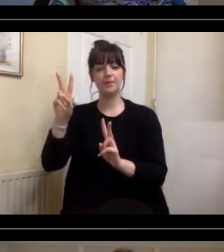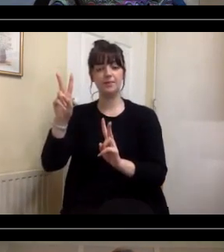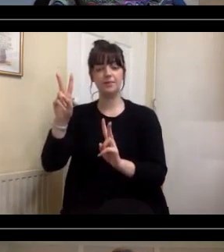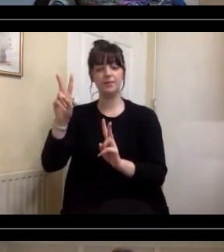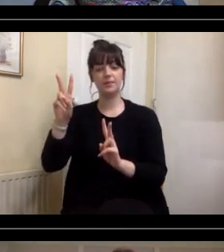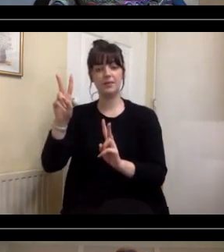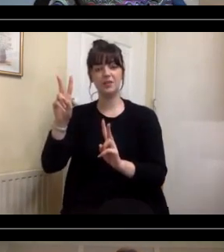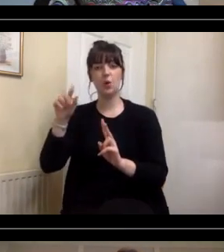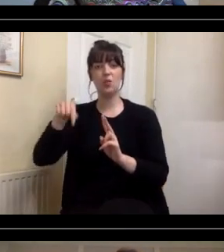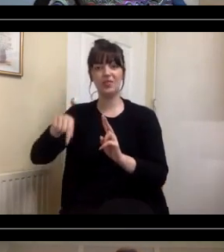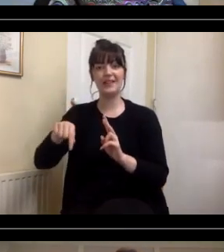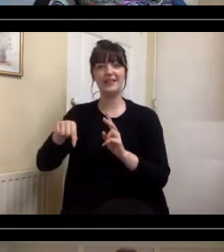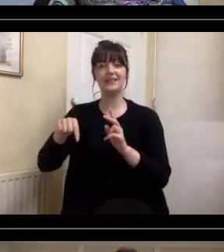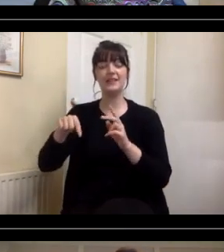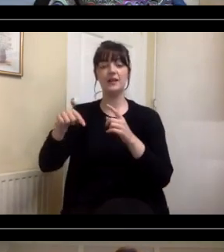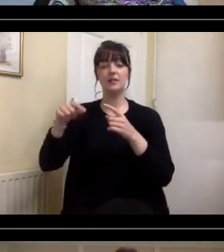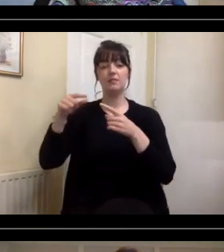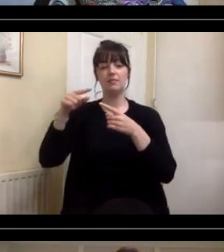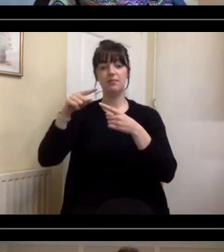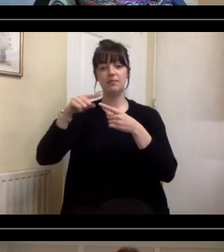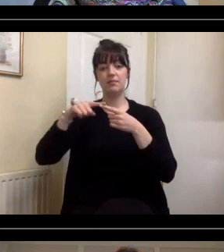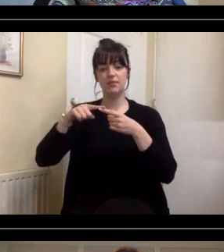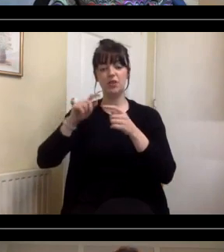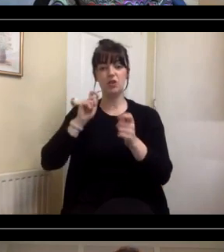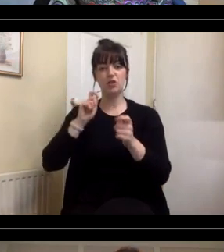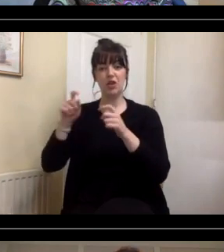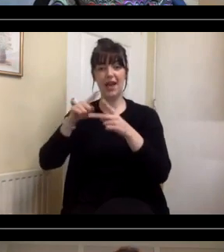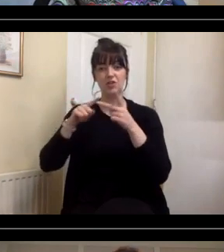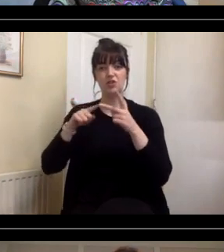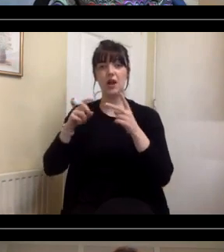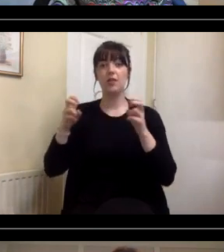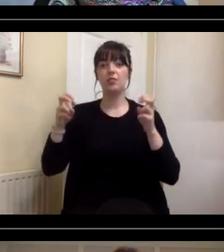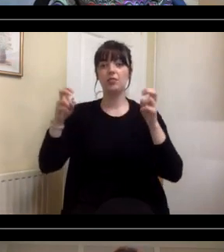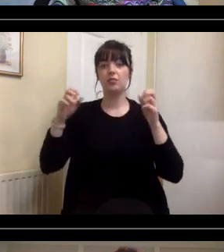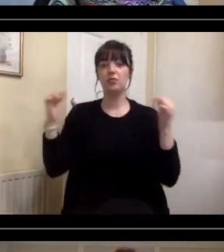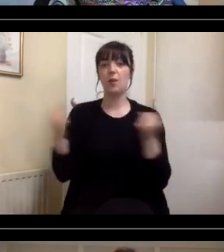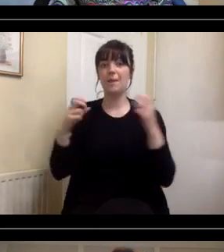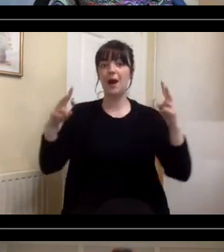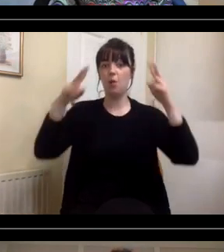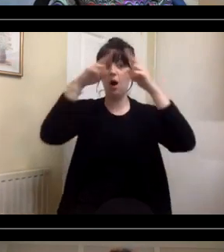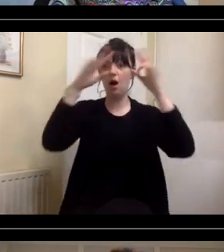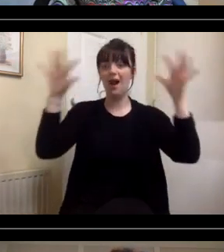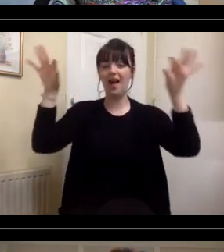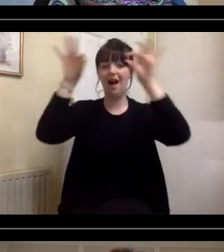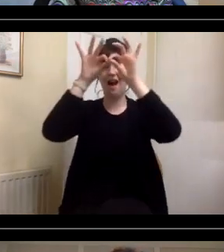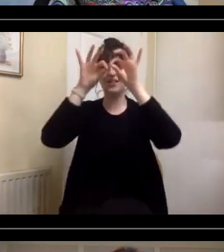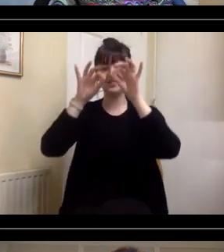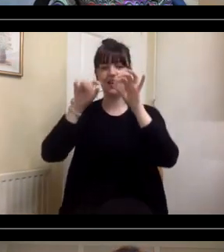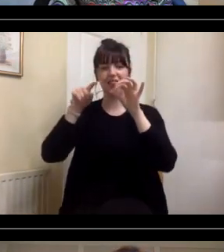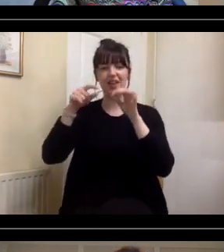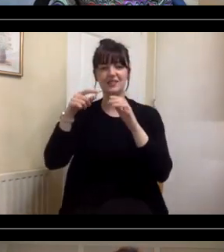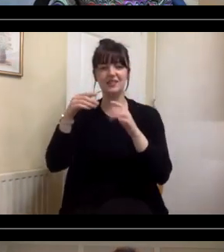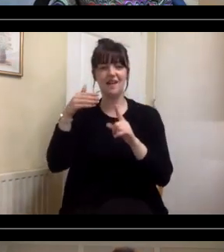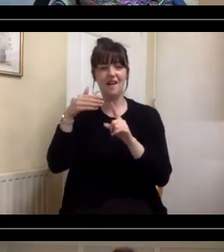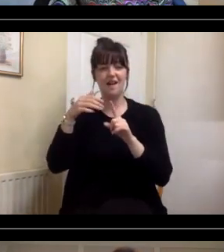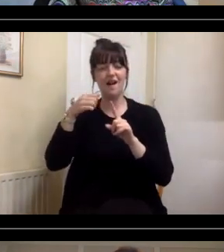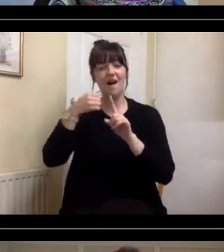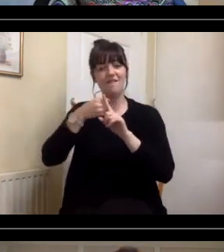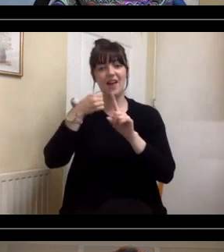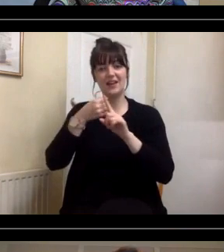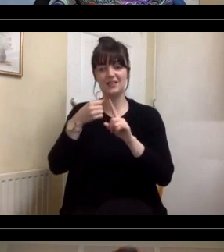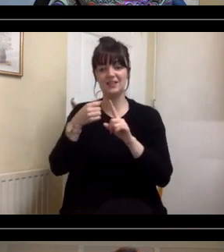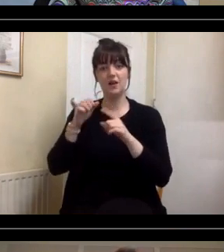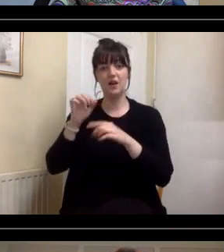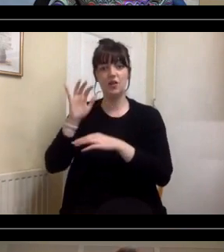the alignment change, vertical alignment change, the power lines that were previously restricting the planting that we could do on the bridge,